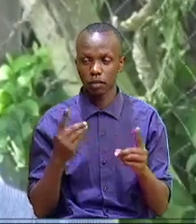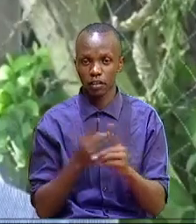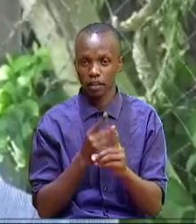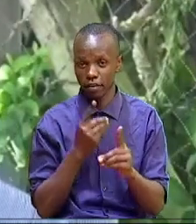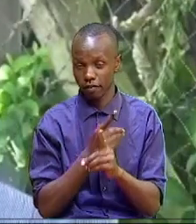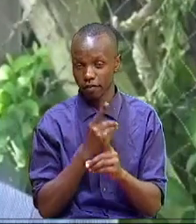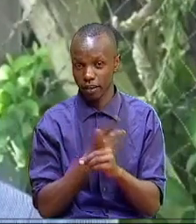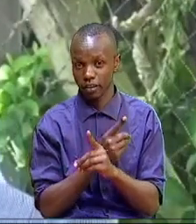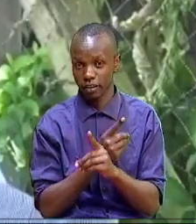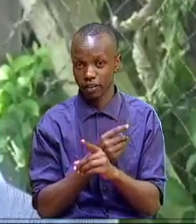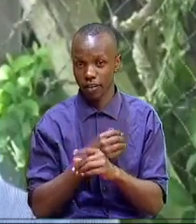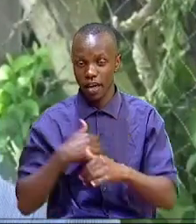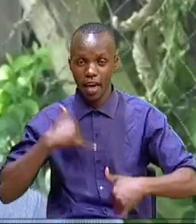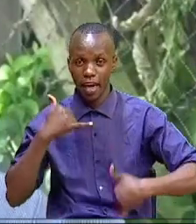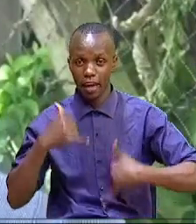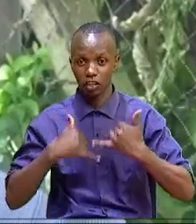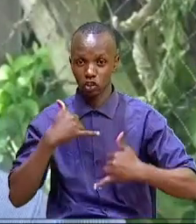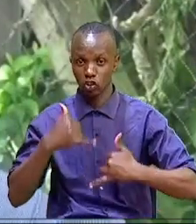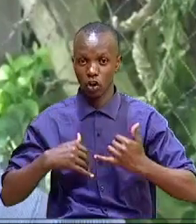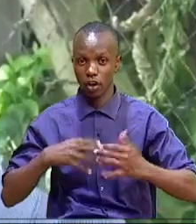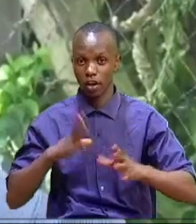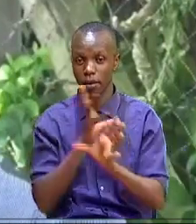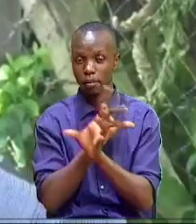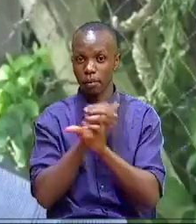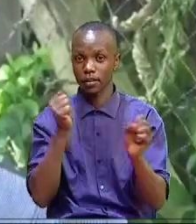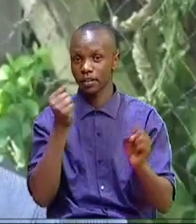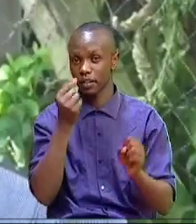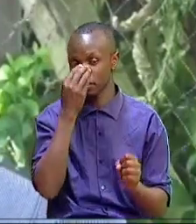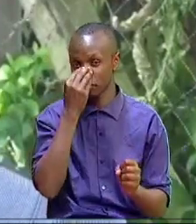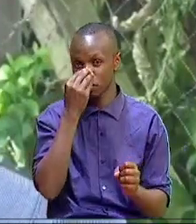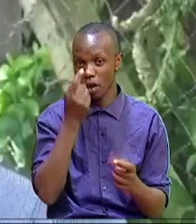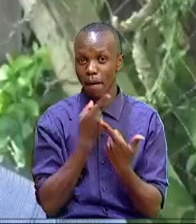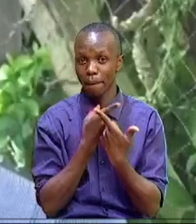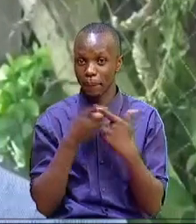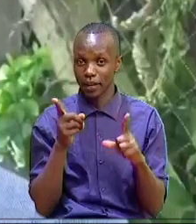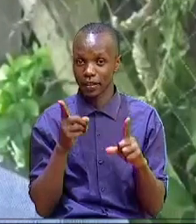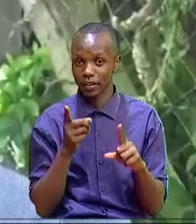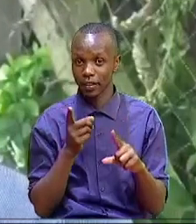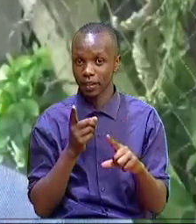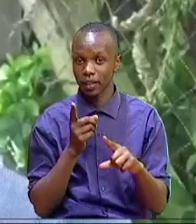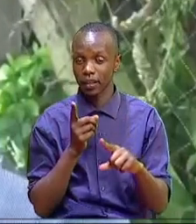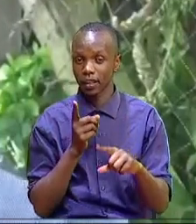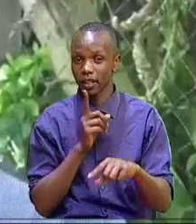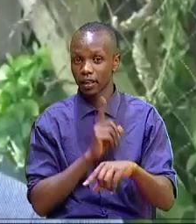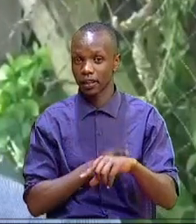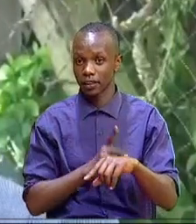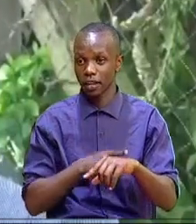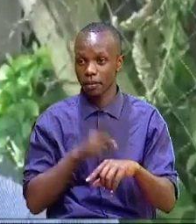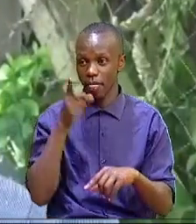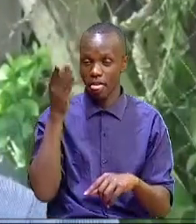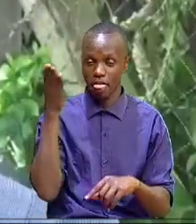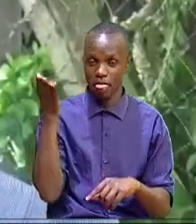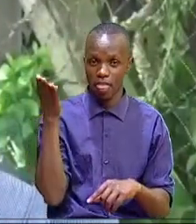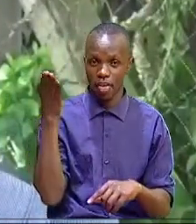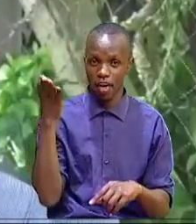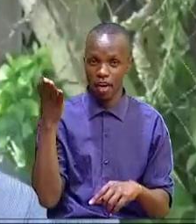Nilimwambia Mr. President nyimbo. Lakini wakati nilikuwa huko kwa show